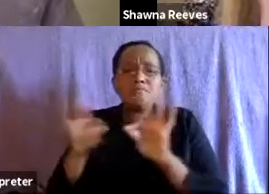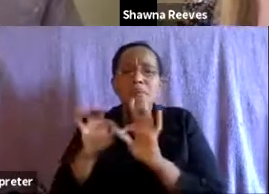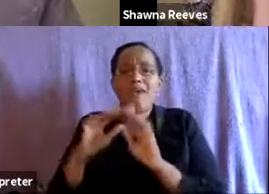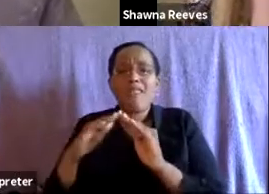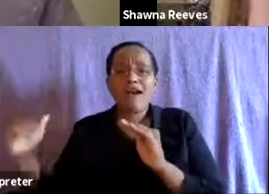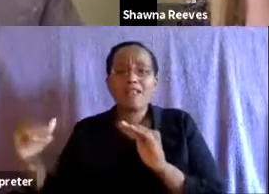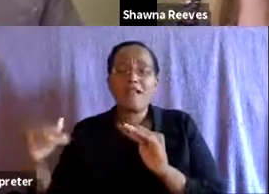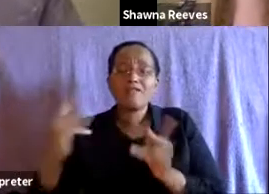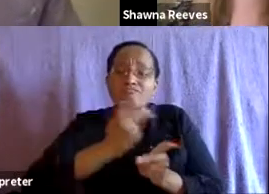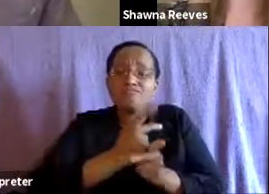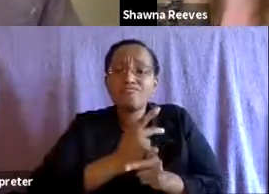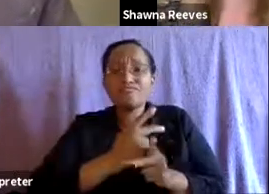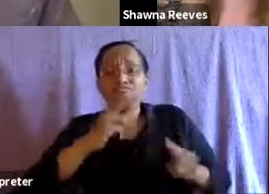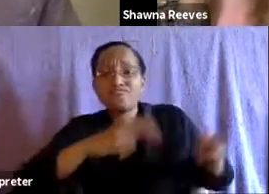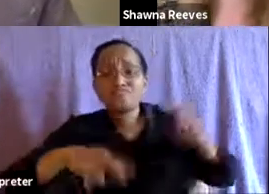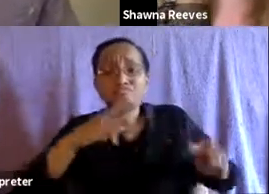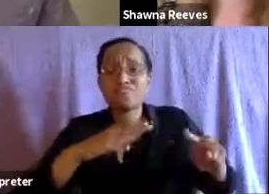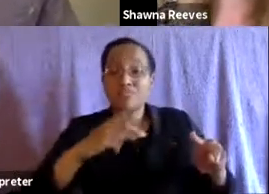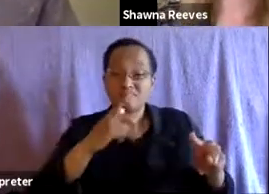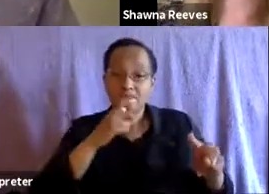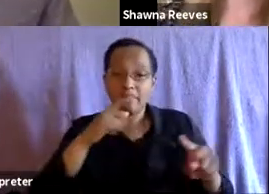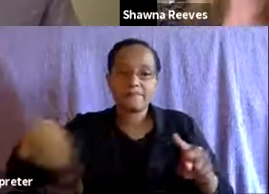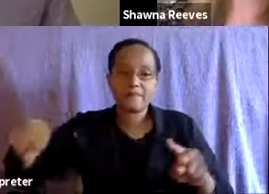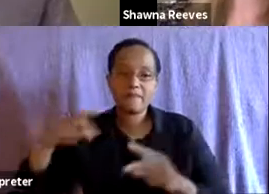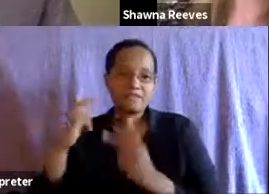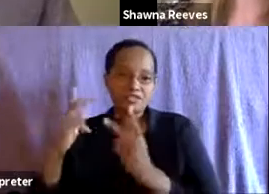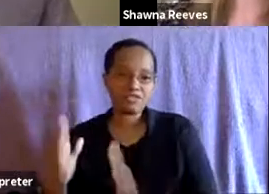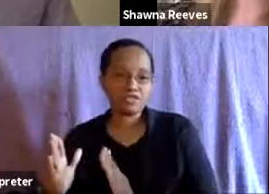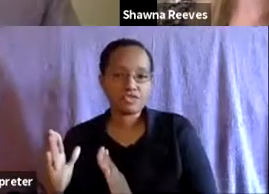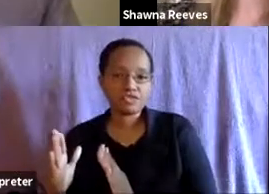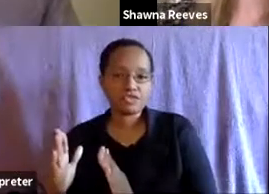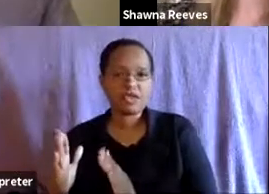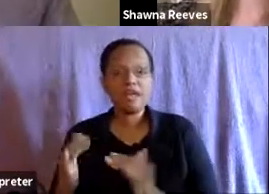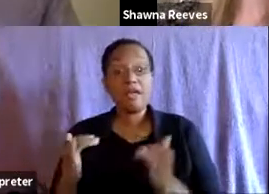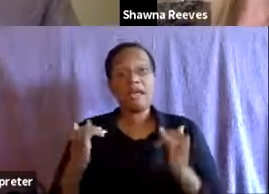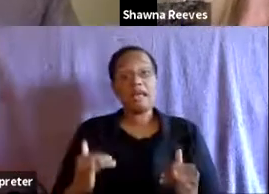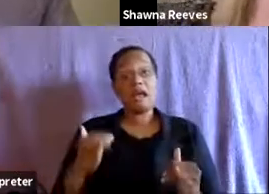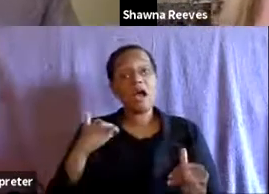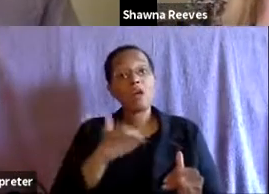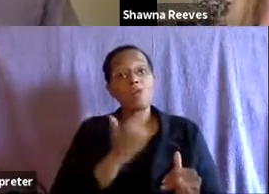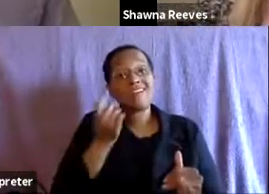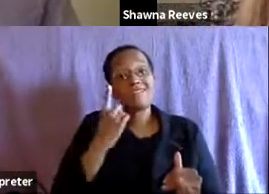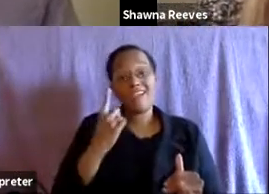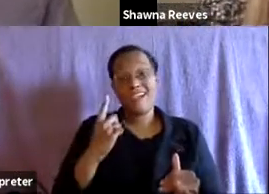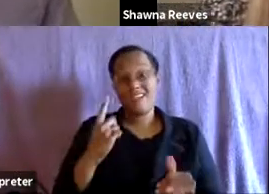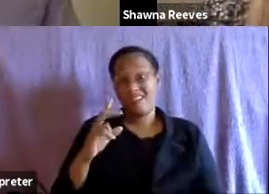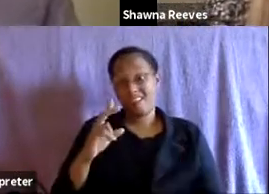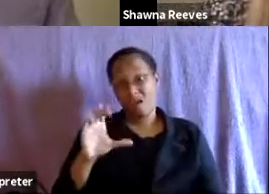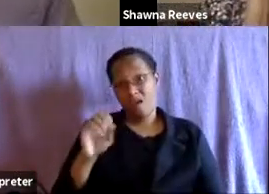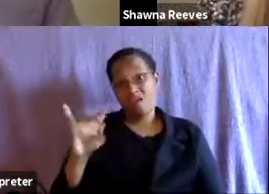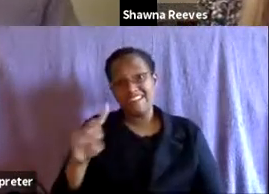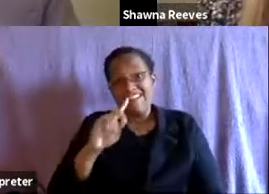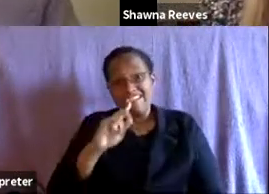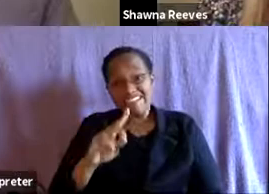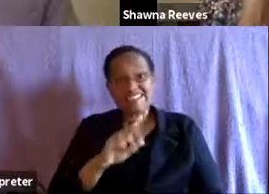Right. Effort to stem the flow of the virus into skilled nursing facilities, we stripped away maybe the